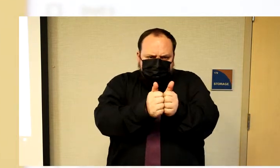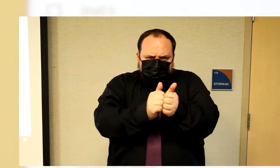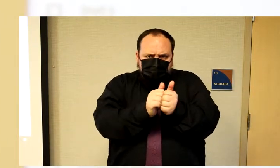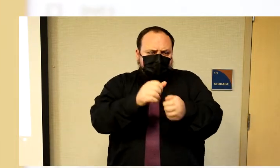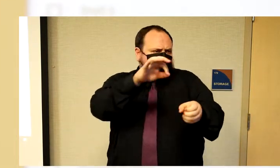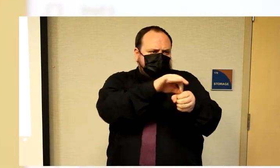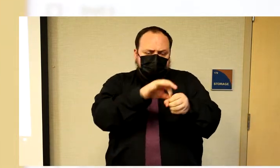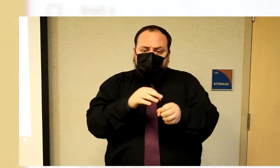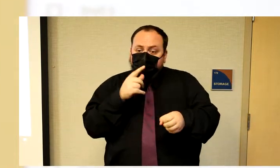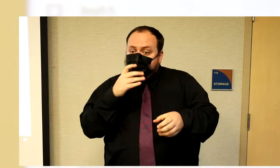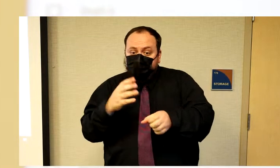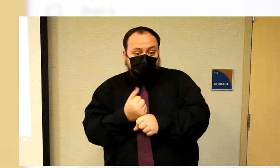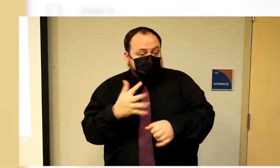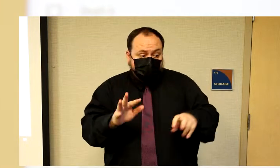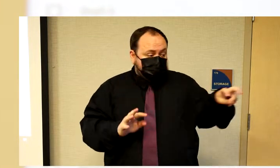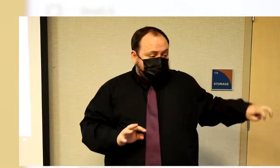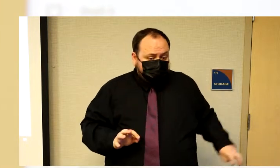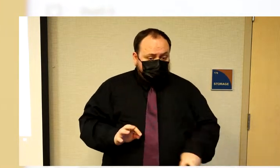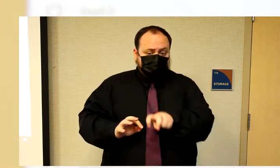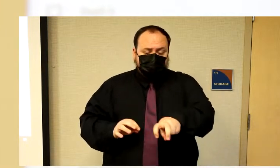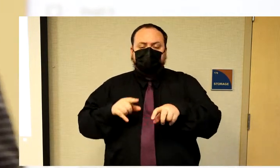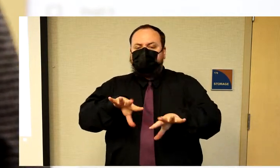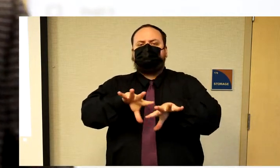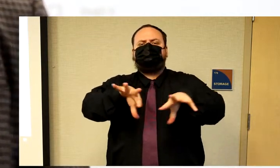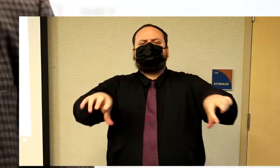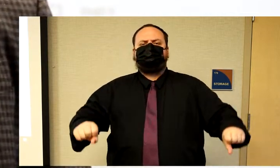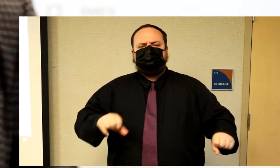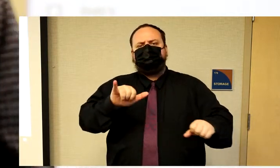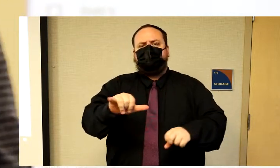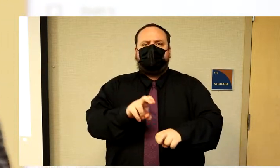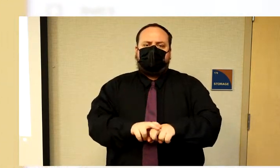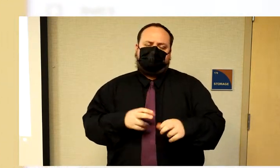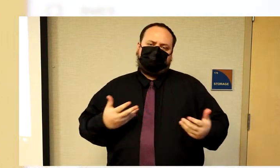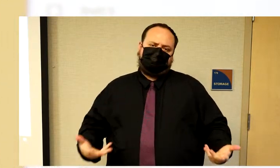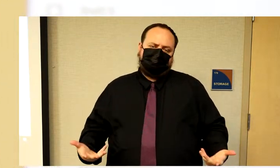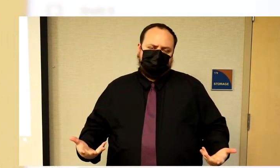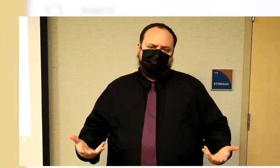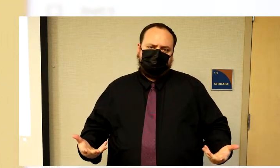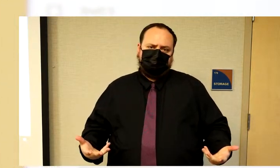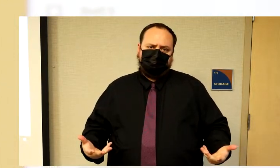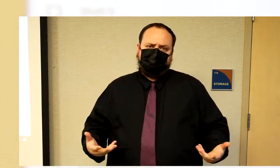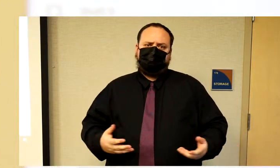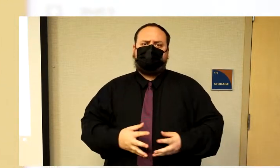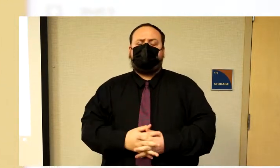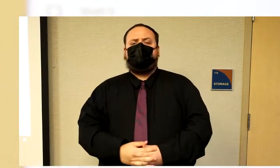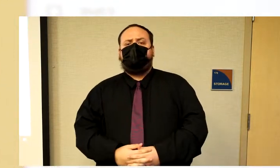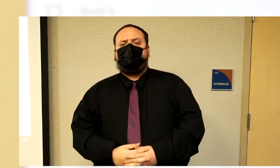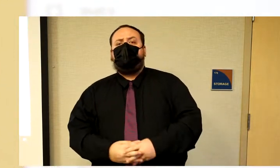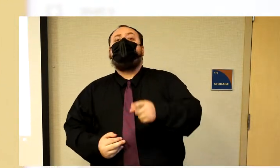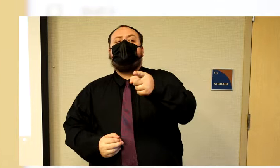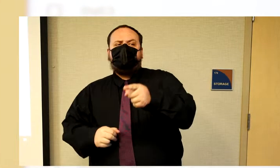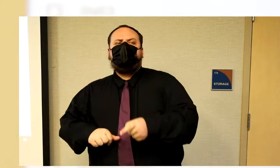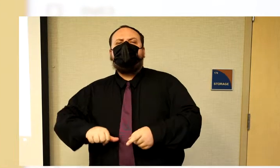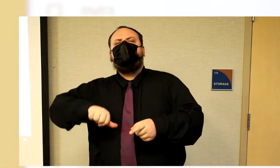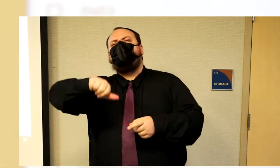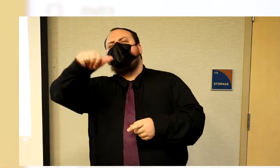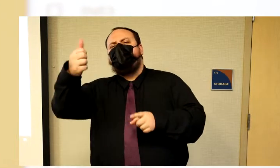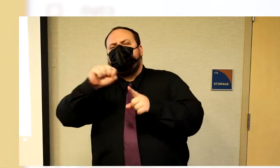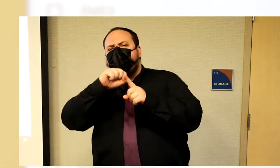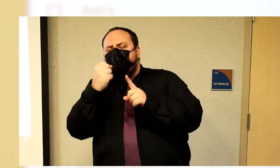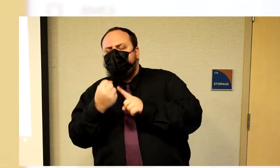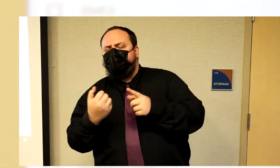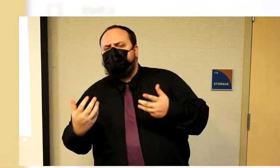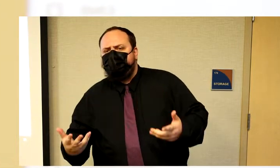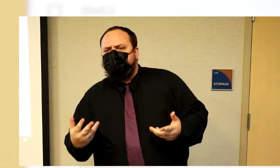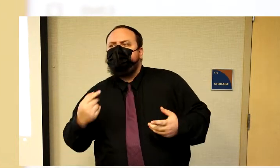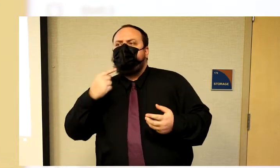somebody wins, and they slide in and take that seat. So the board would continue to have 5 people. Okay, I got that. So now, different scenario, Mike and Dave, again, are in